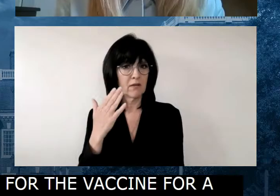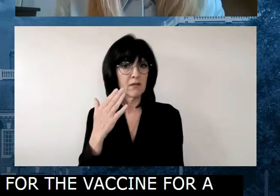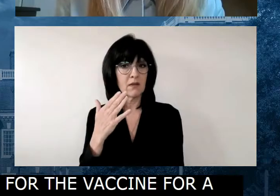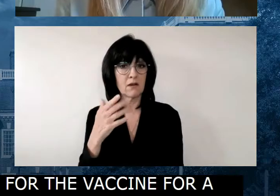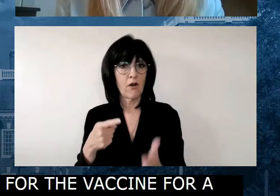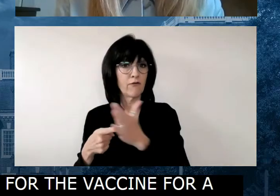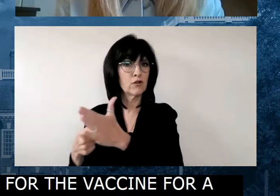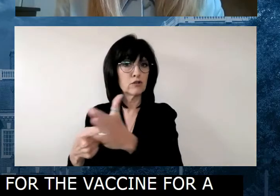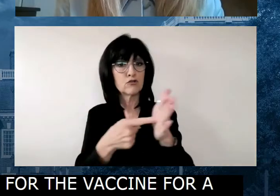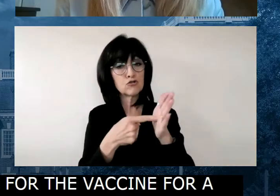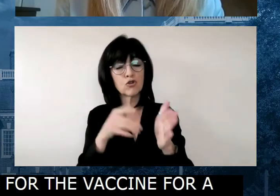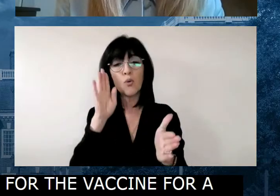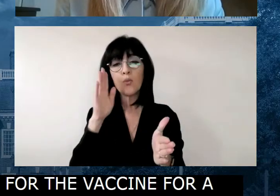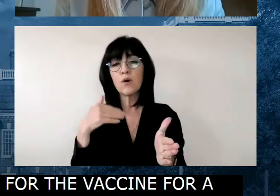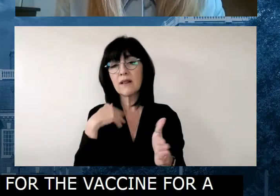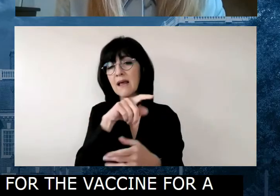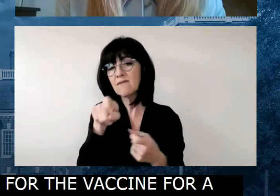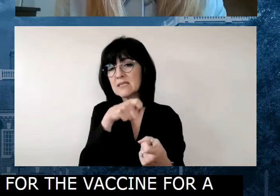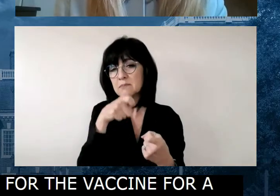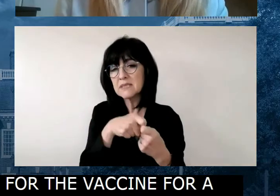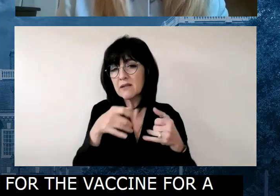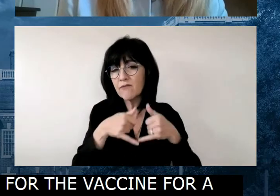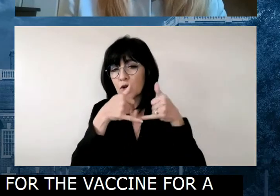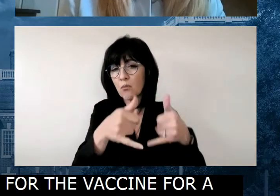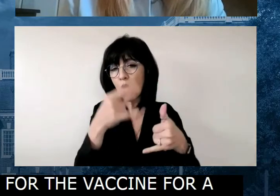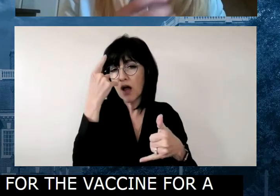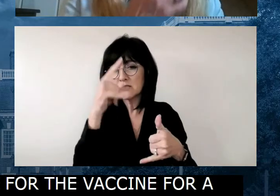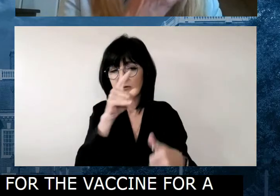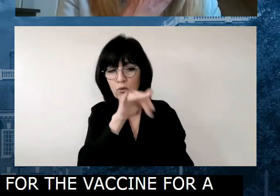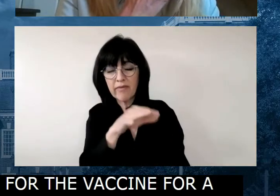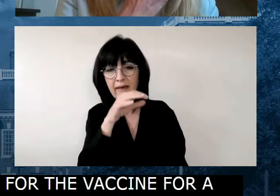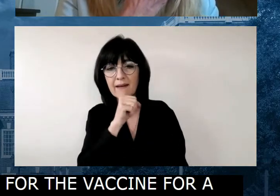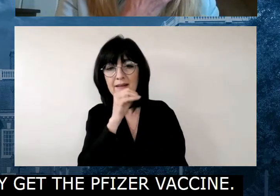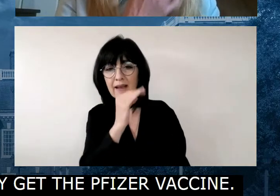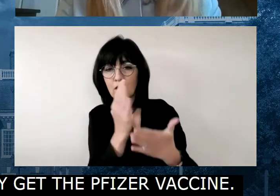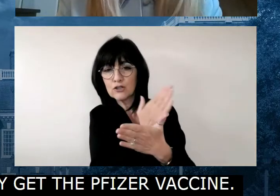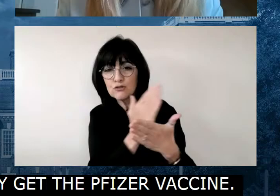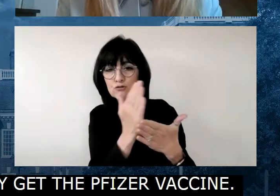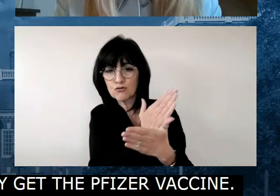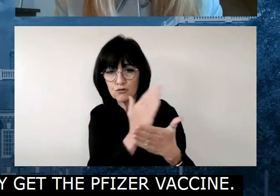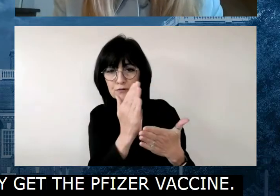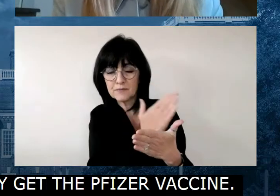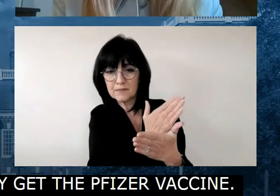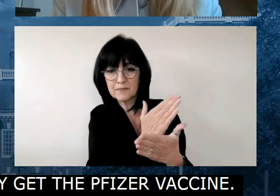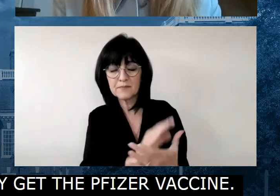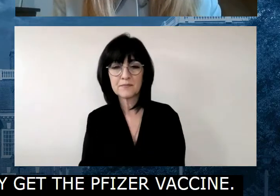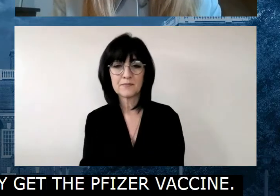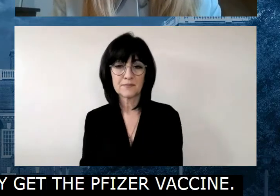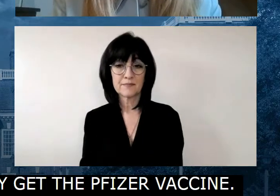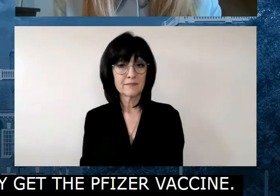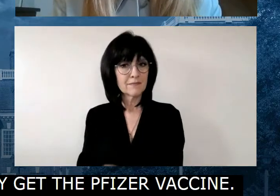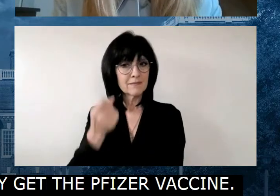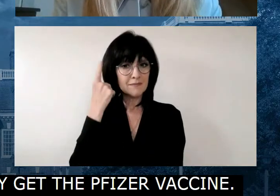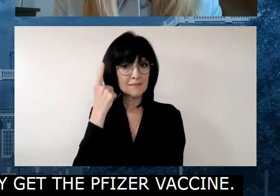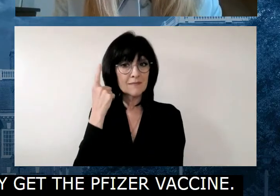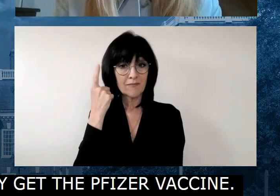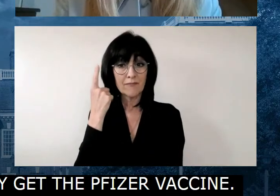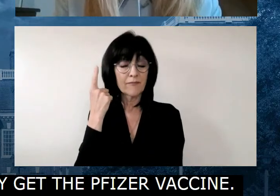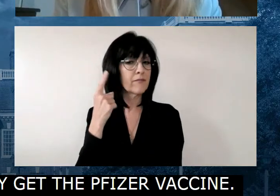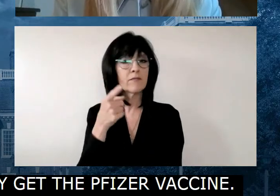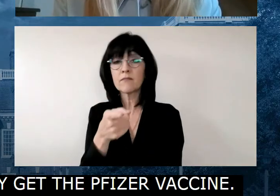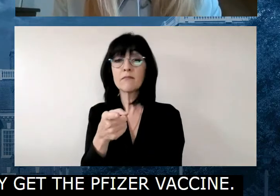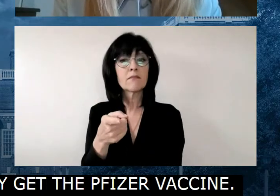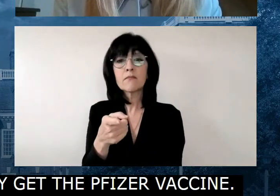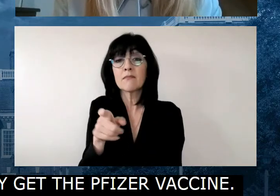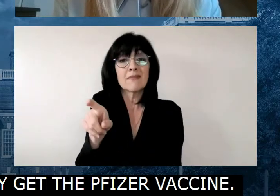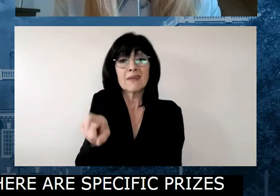prizes for this age group. The great thing is that the only thing you have to do to be entered is to